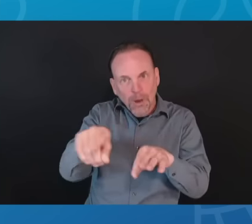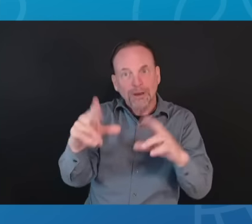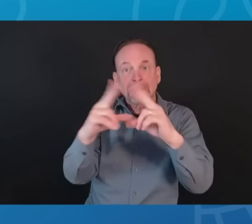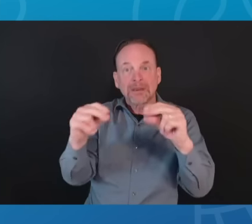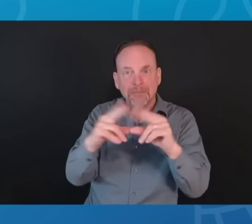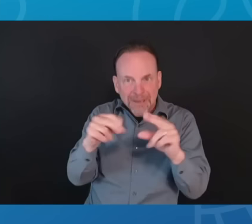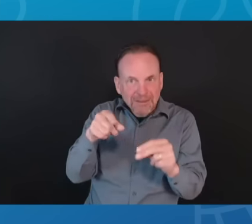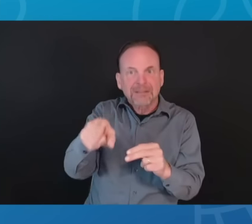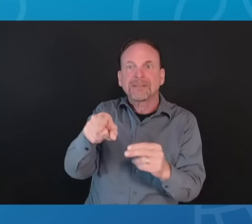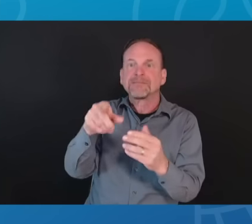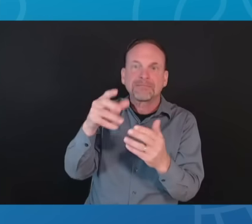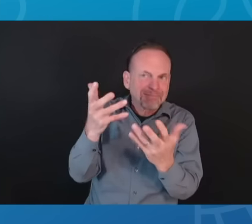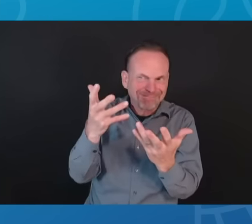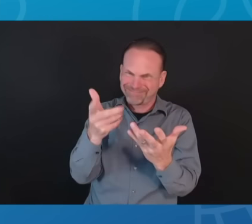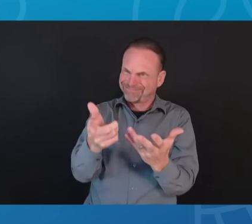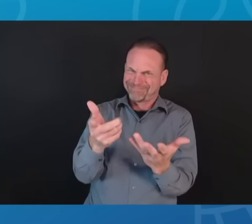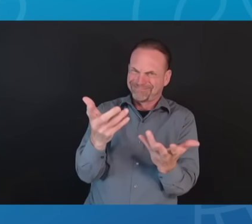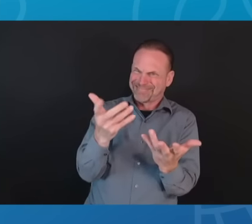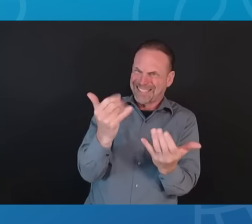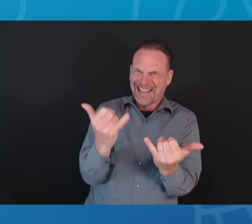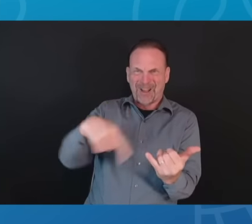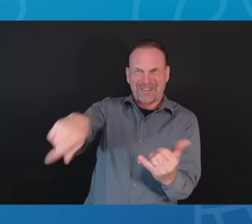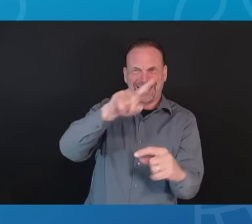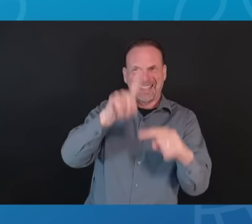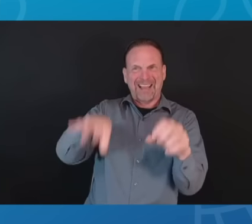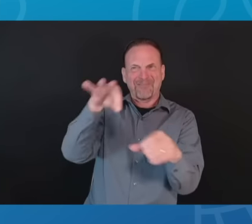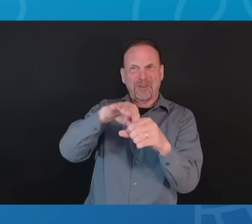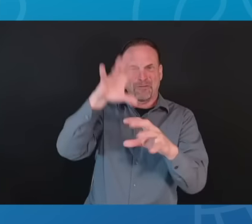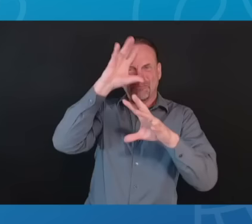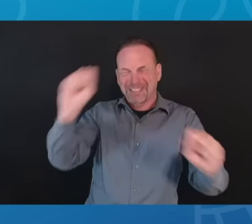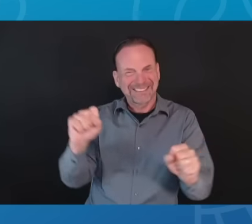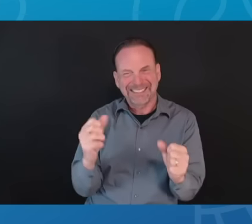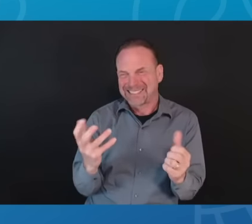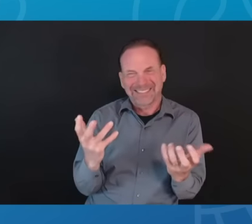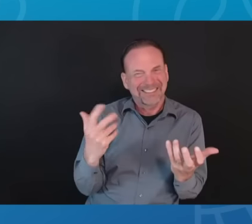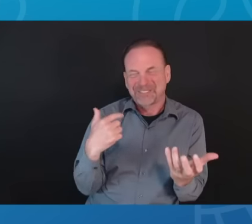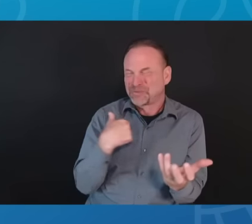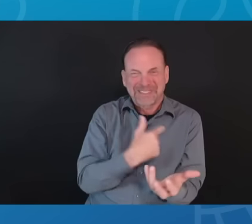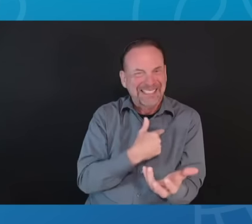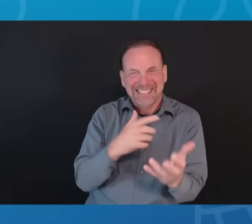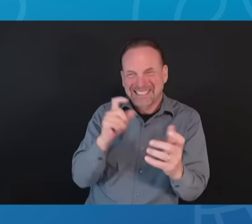with respect to that last one, that is a question that Lebanon has to work through. We can offer our support, we can